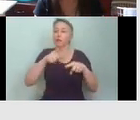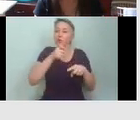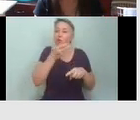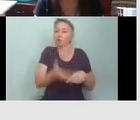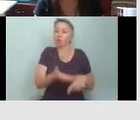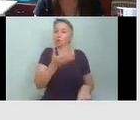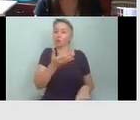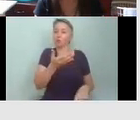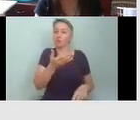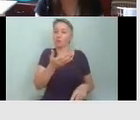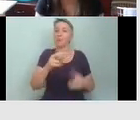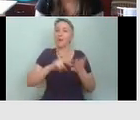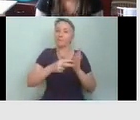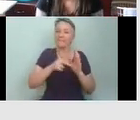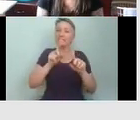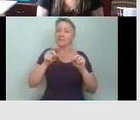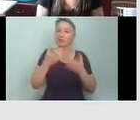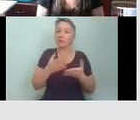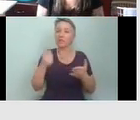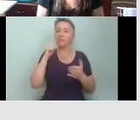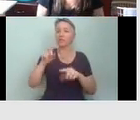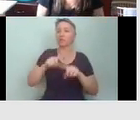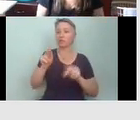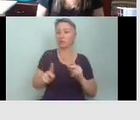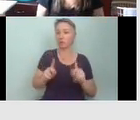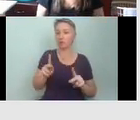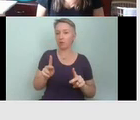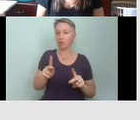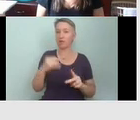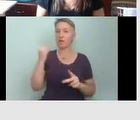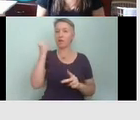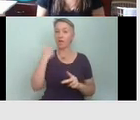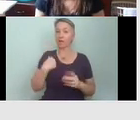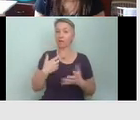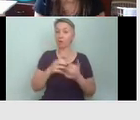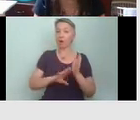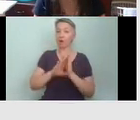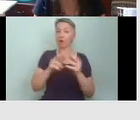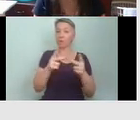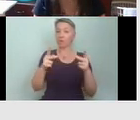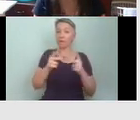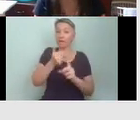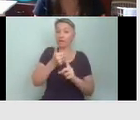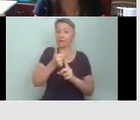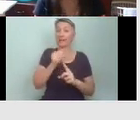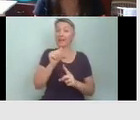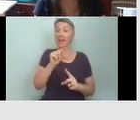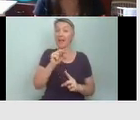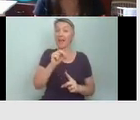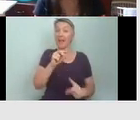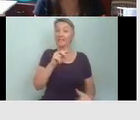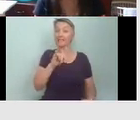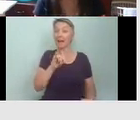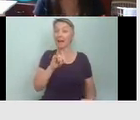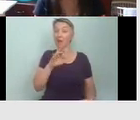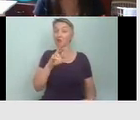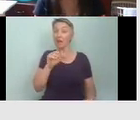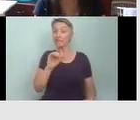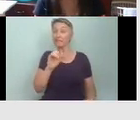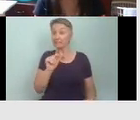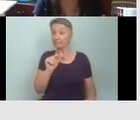in a place that's anti-racist, you have to teach people what that means and how to do that. So she's going to be talking about